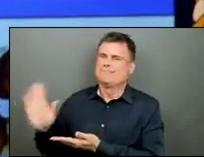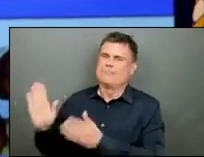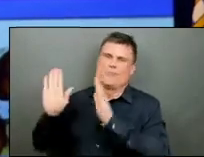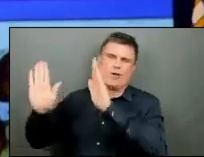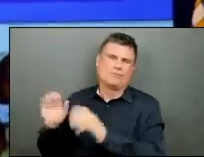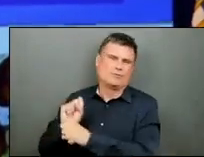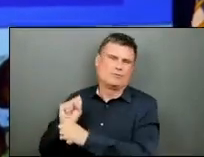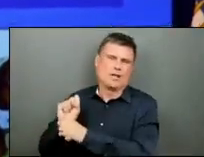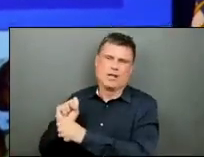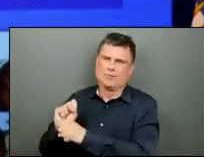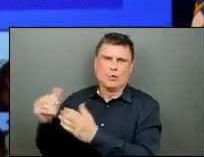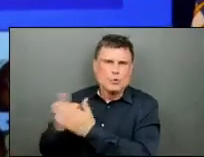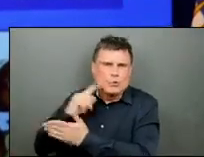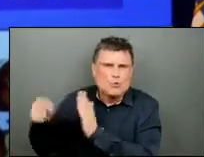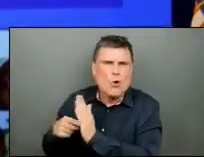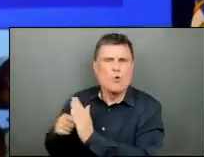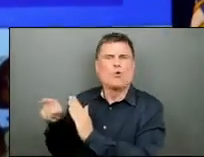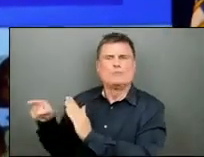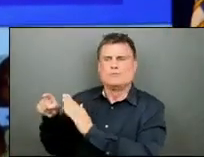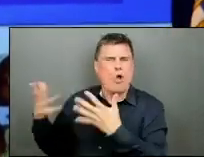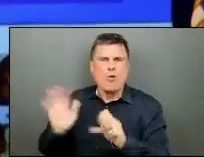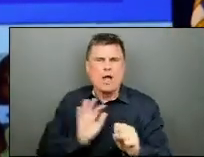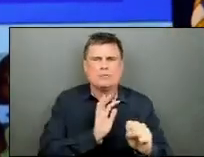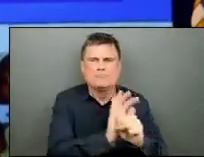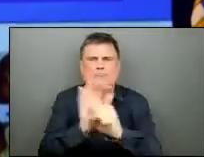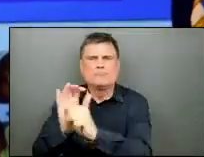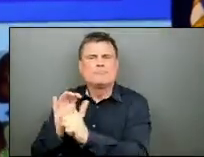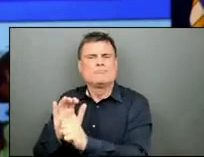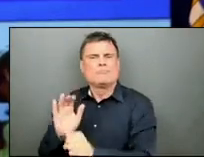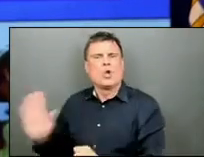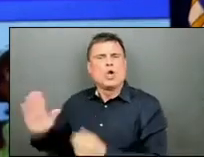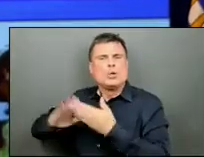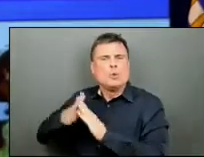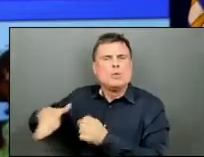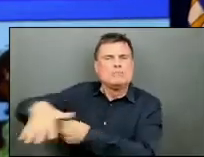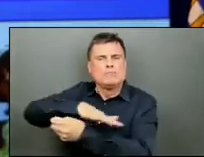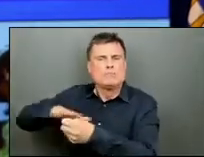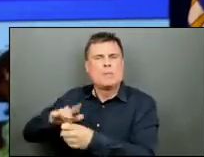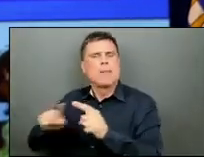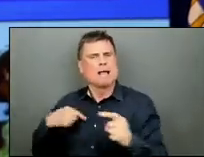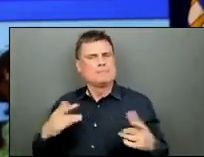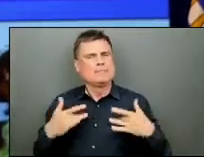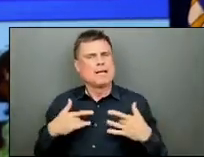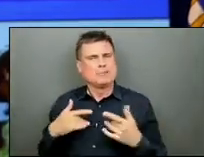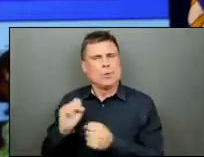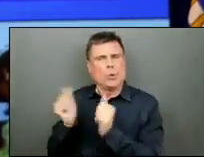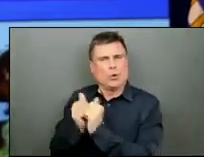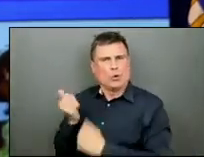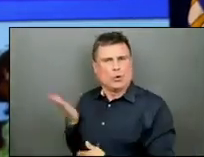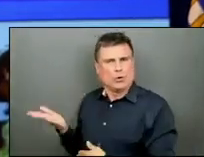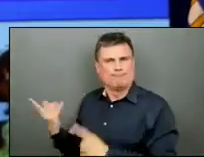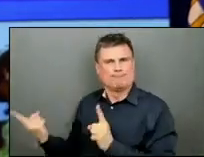job advocating for your community, but as well for young people. Look forward to working with you on the initiatives ahead. Now I'd